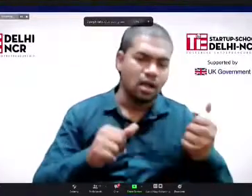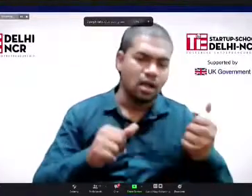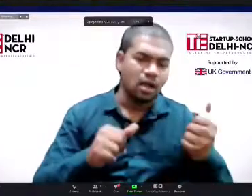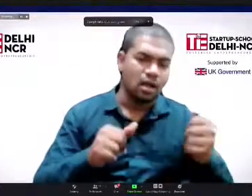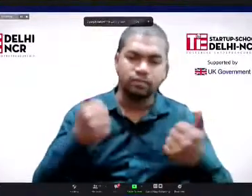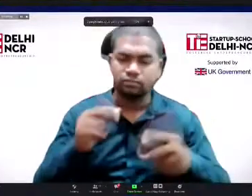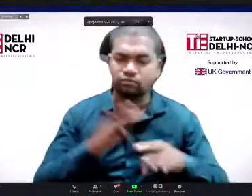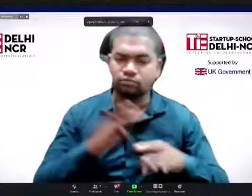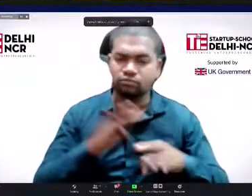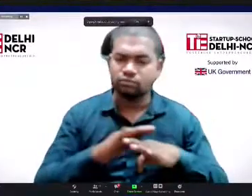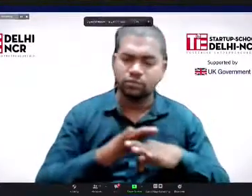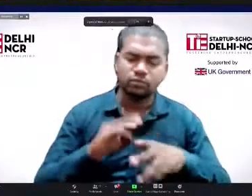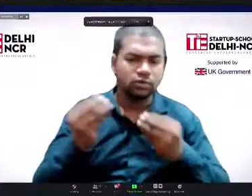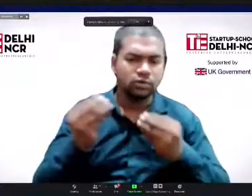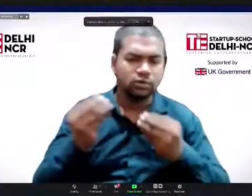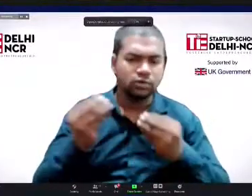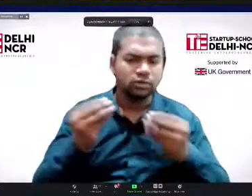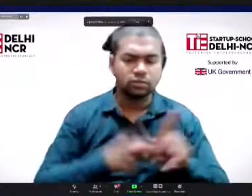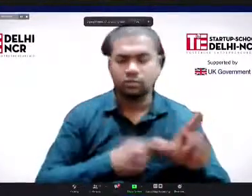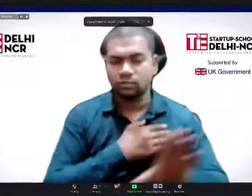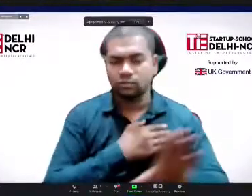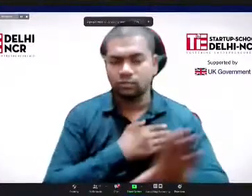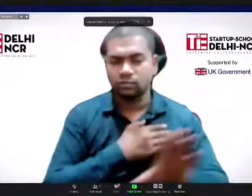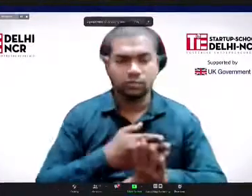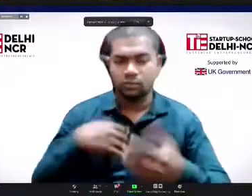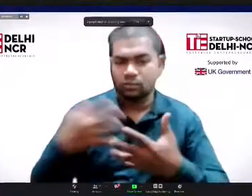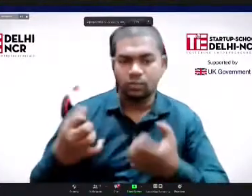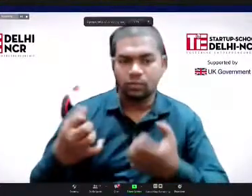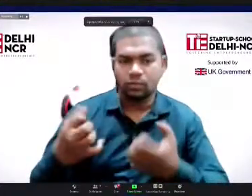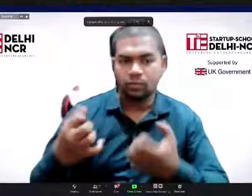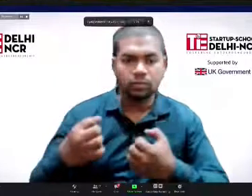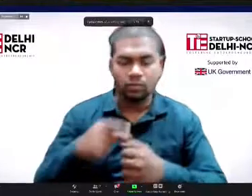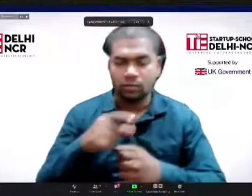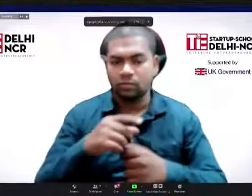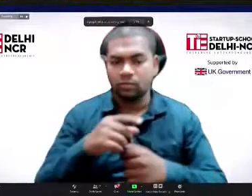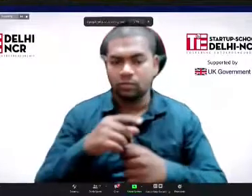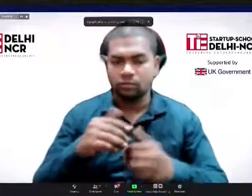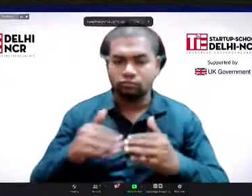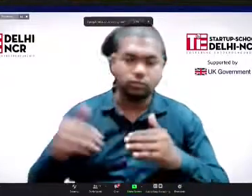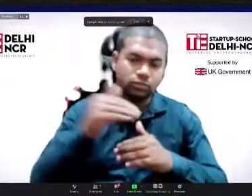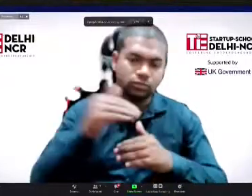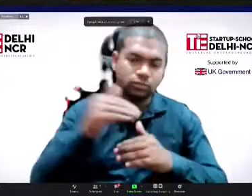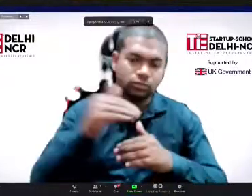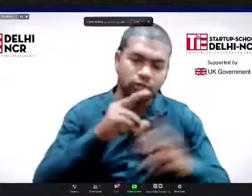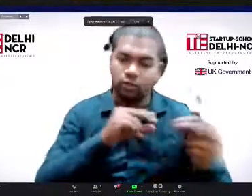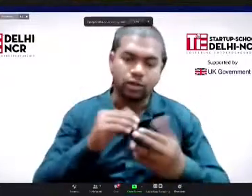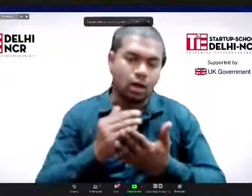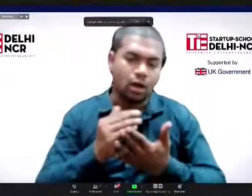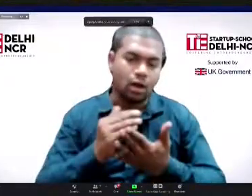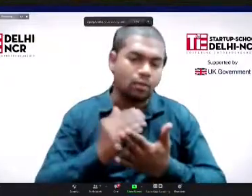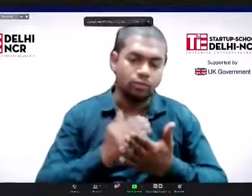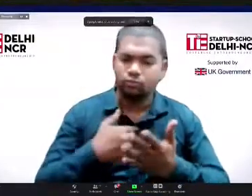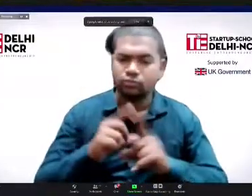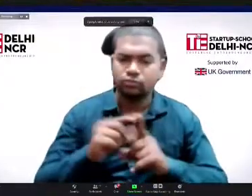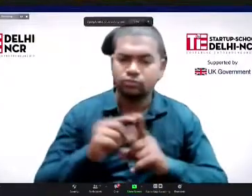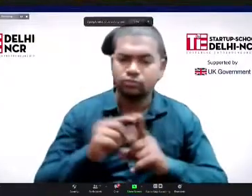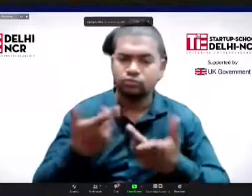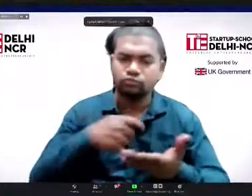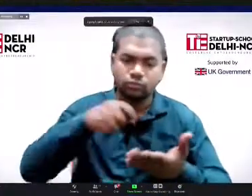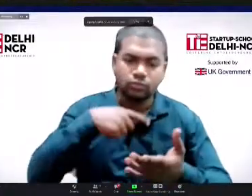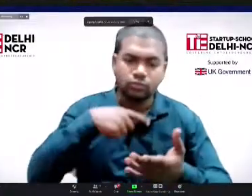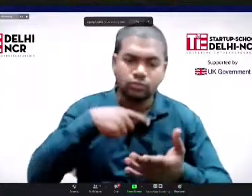busy for quite some years. And that is what we are bringing here on stage. We are talking about what we are doing in the kitchen, if I